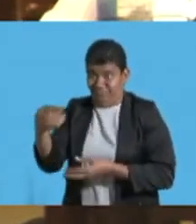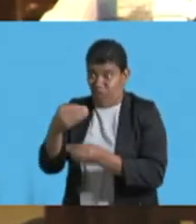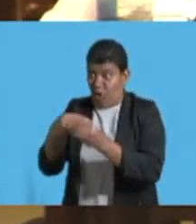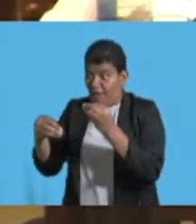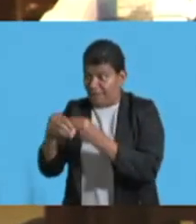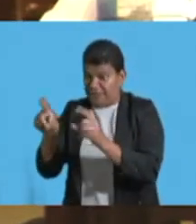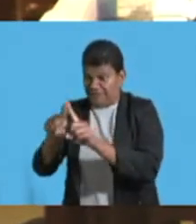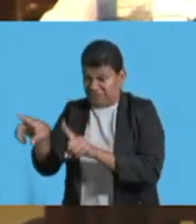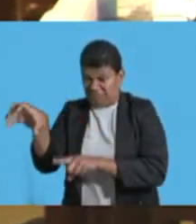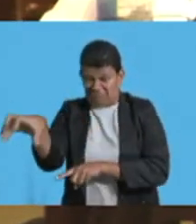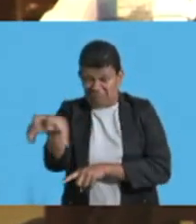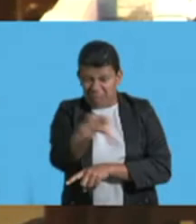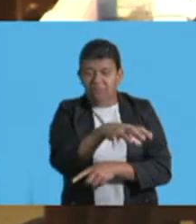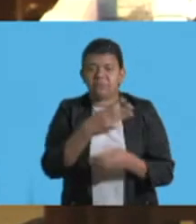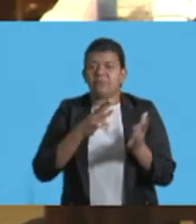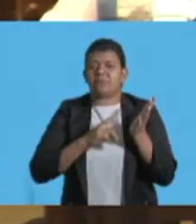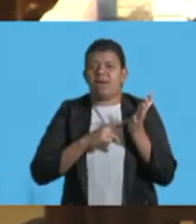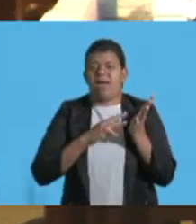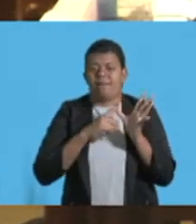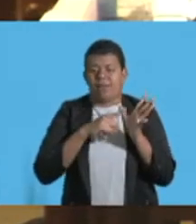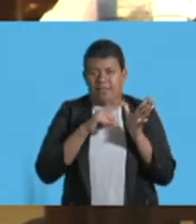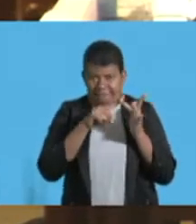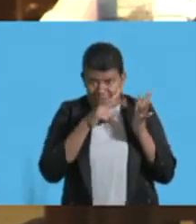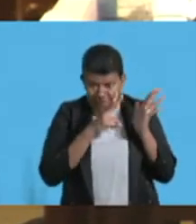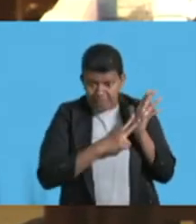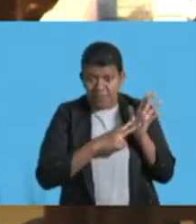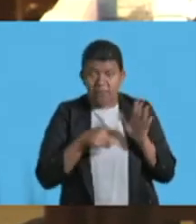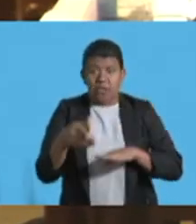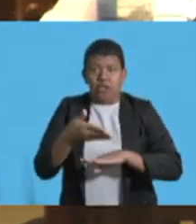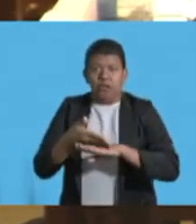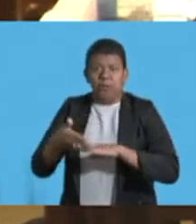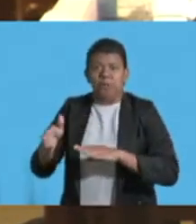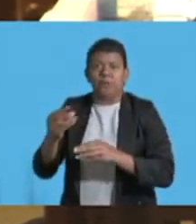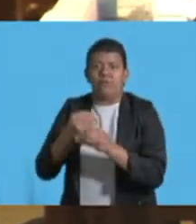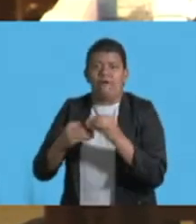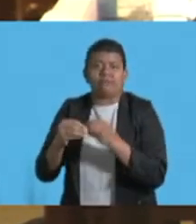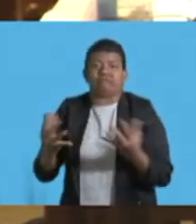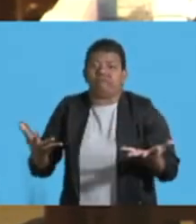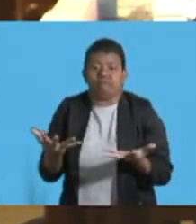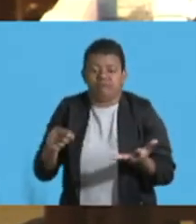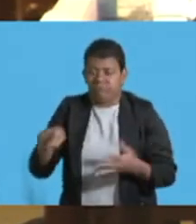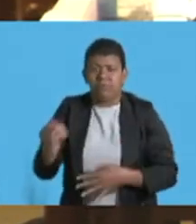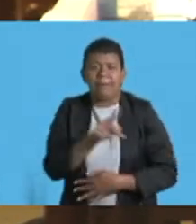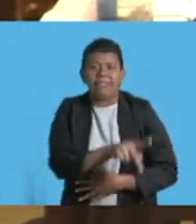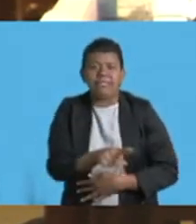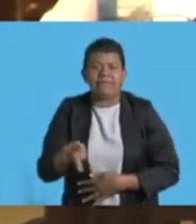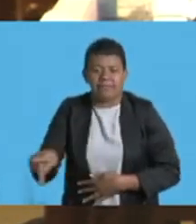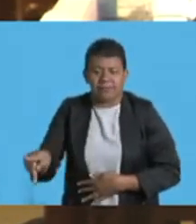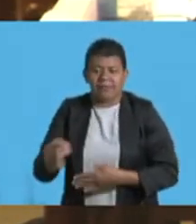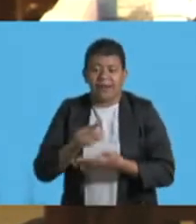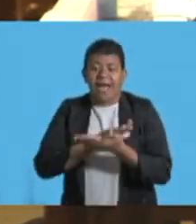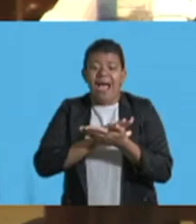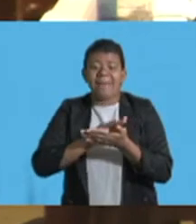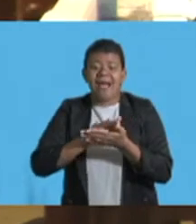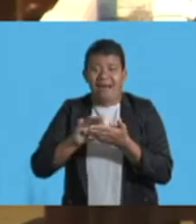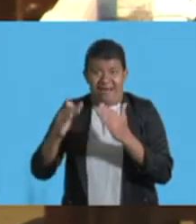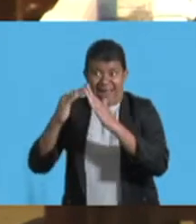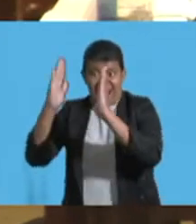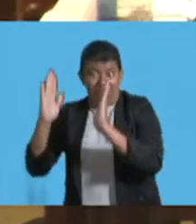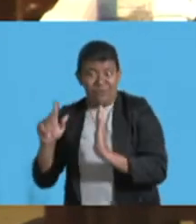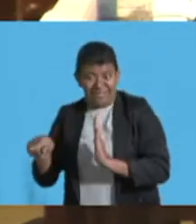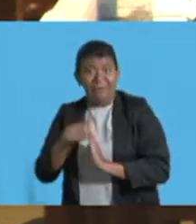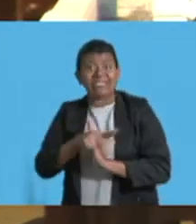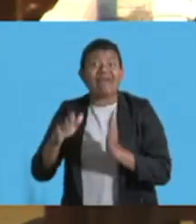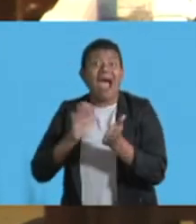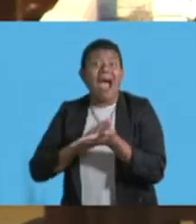Nath and a construction of a new office at Pacific Harbour. In addition, the